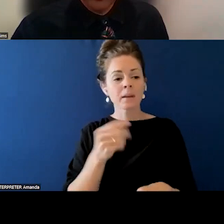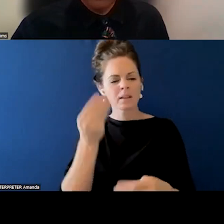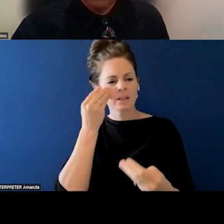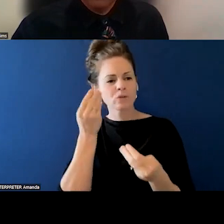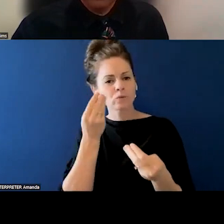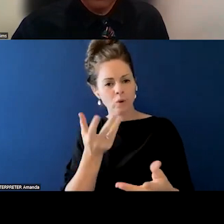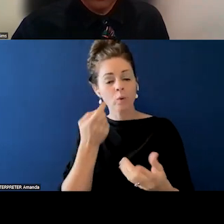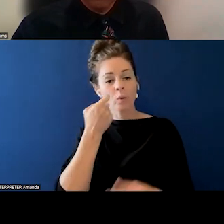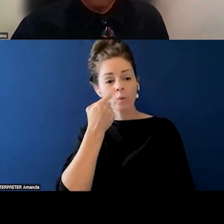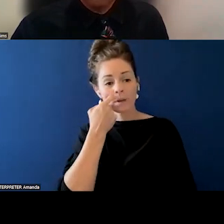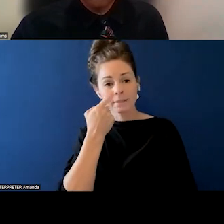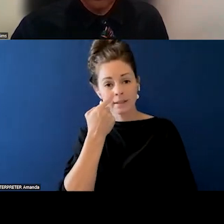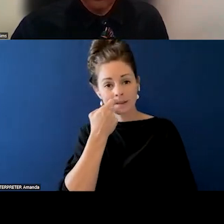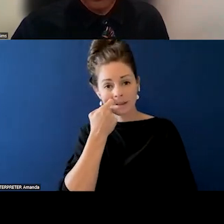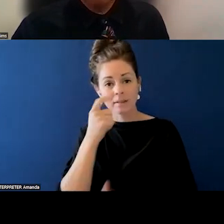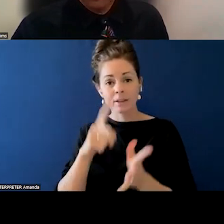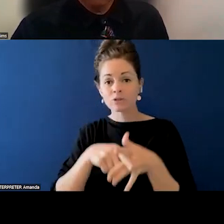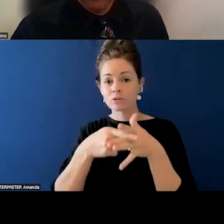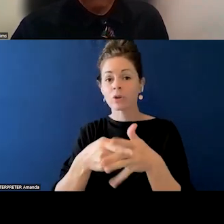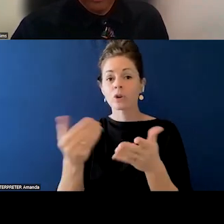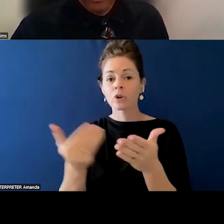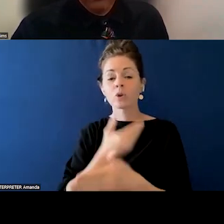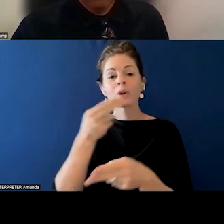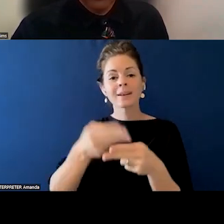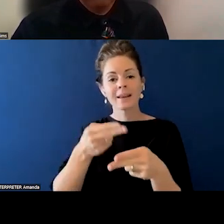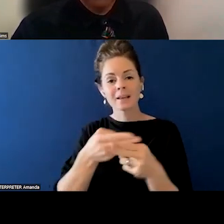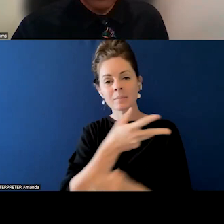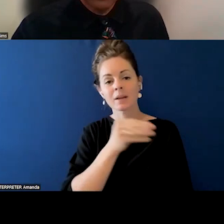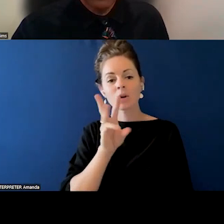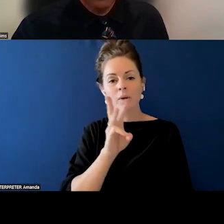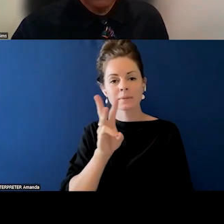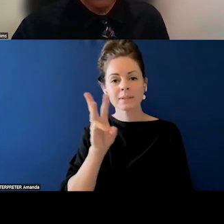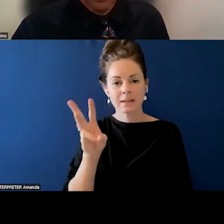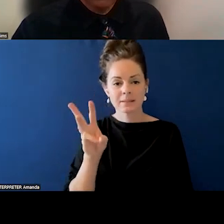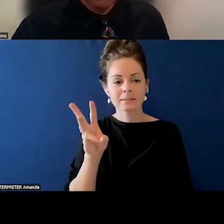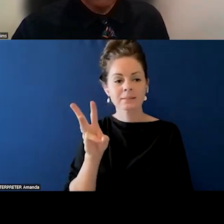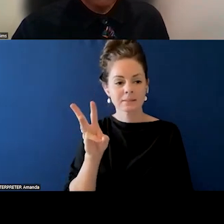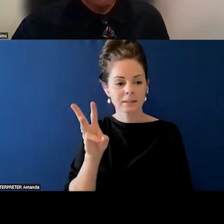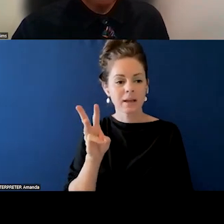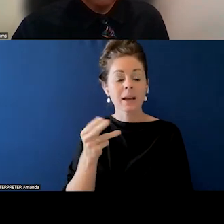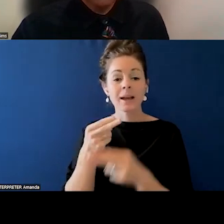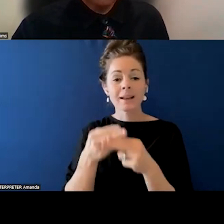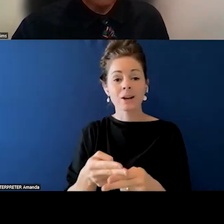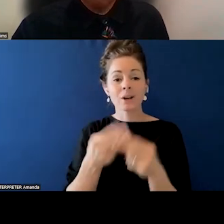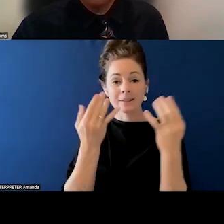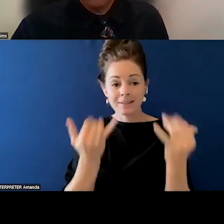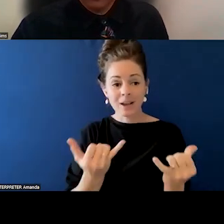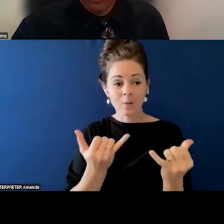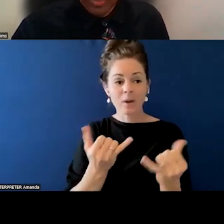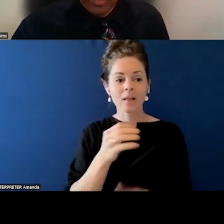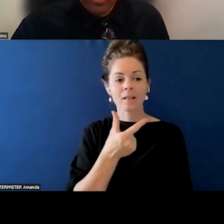have recently launched their new name and website availability. They are now called the Global